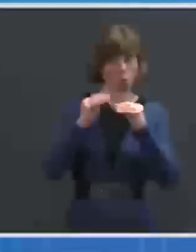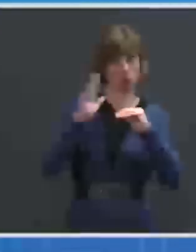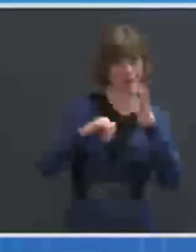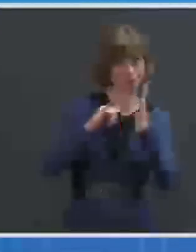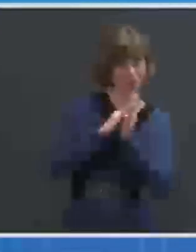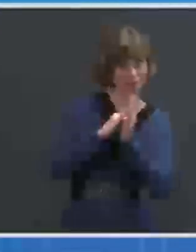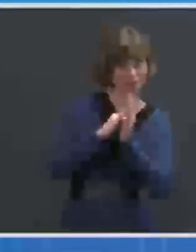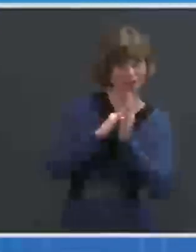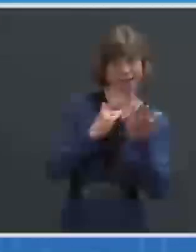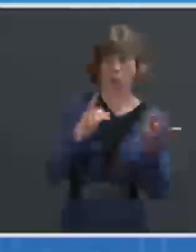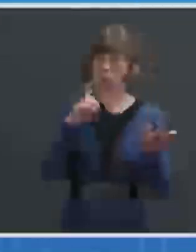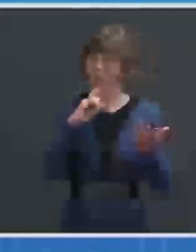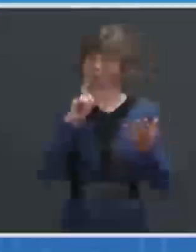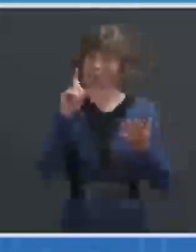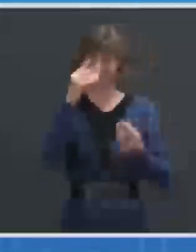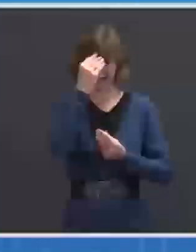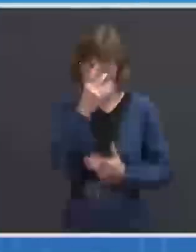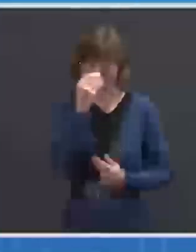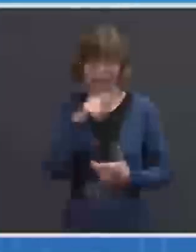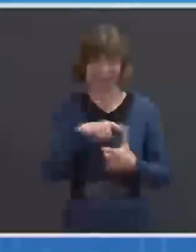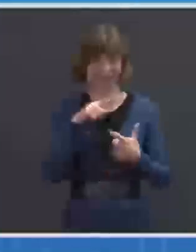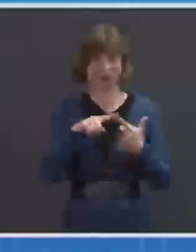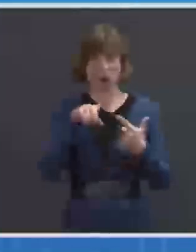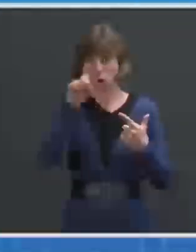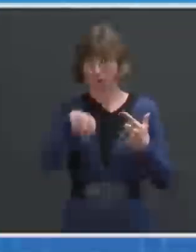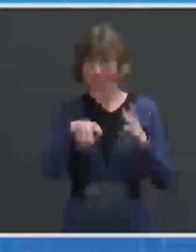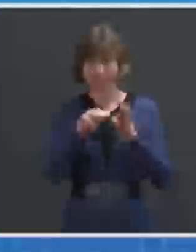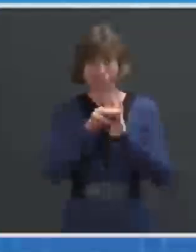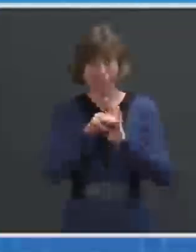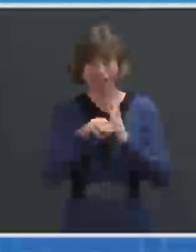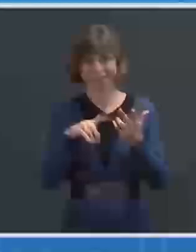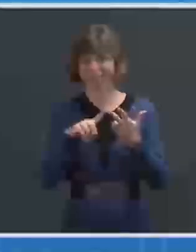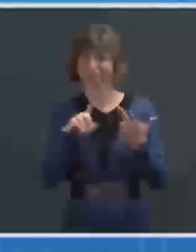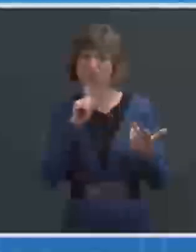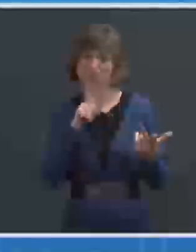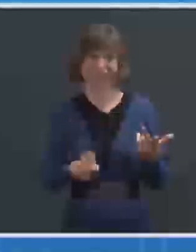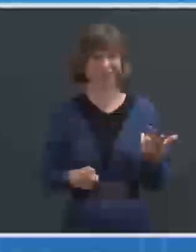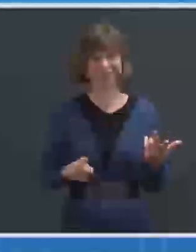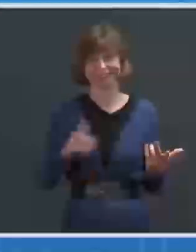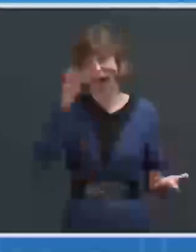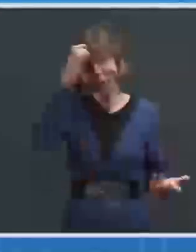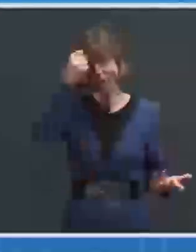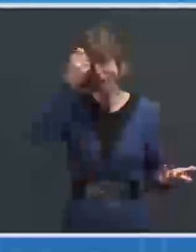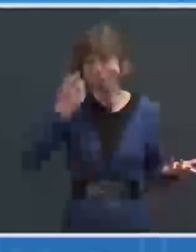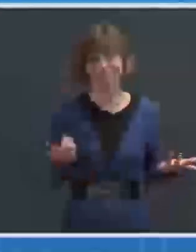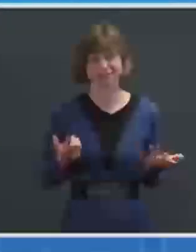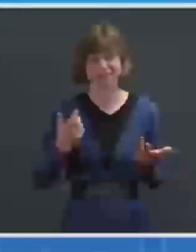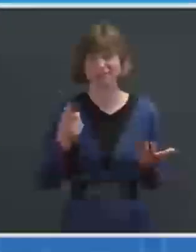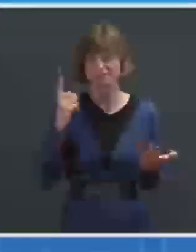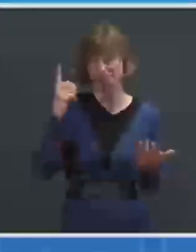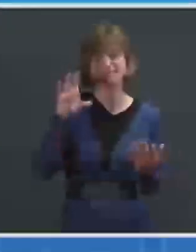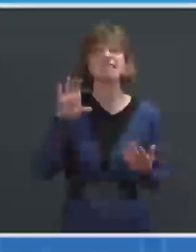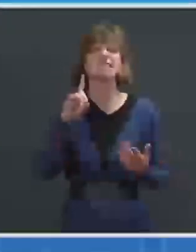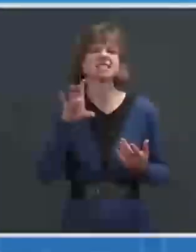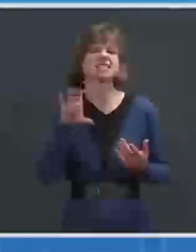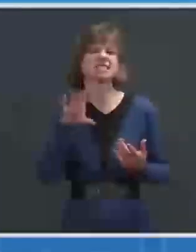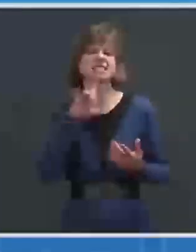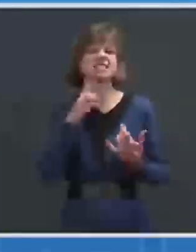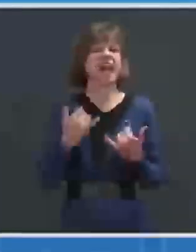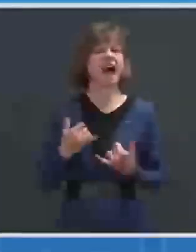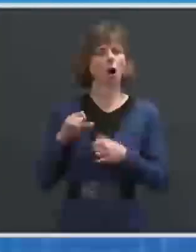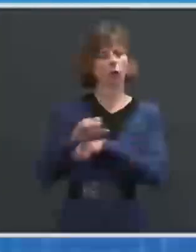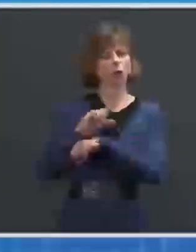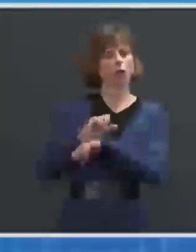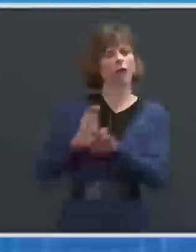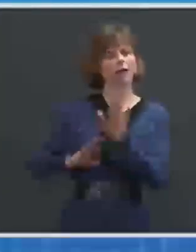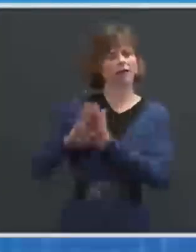of modeling, and a combination of good clinical common sense. And the CDC is working on that right now,